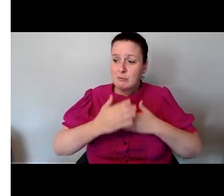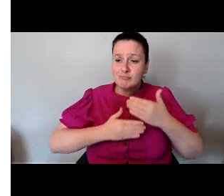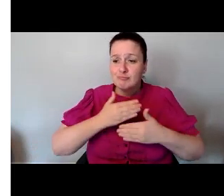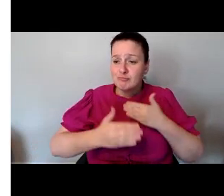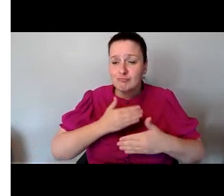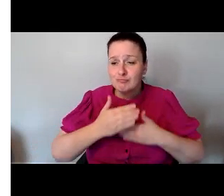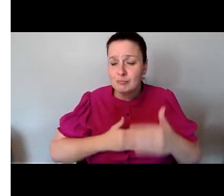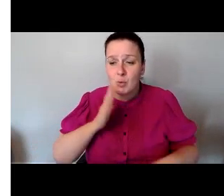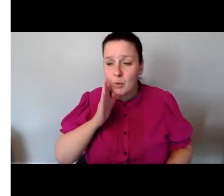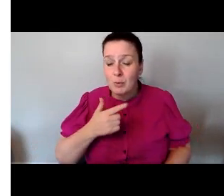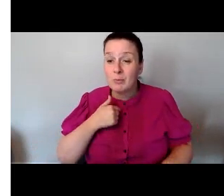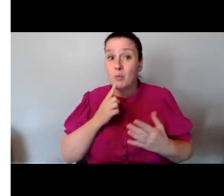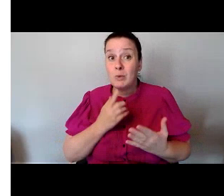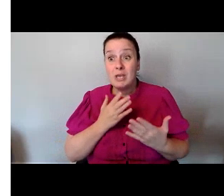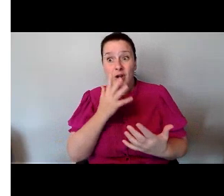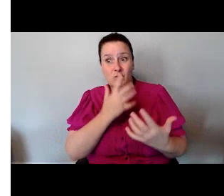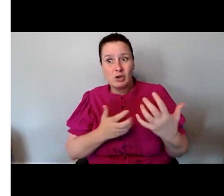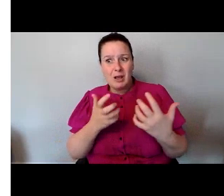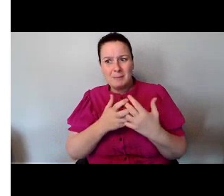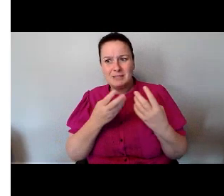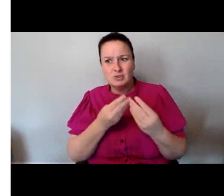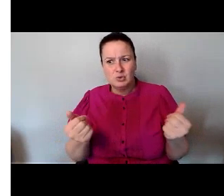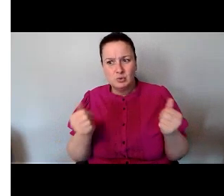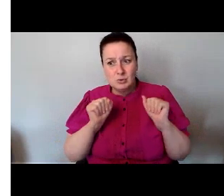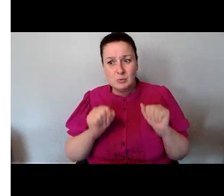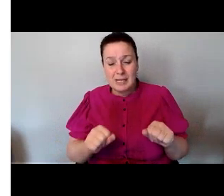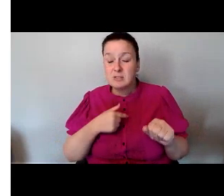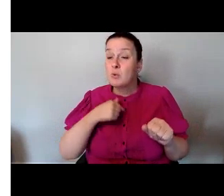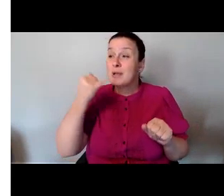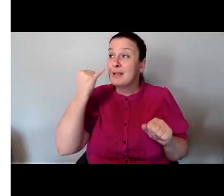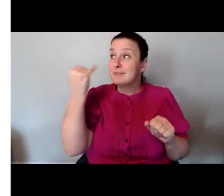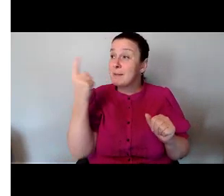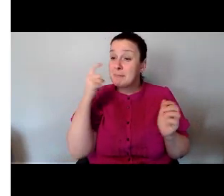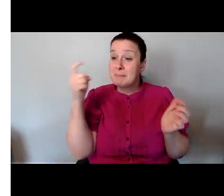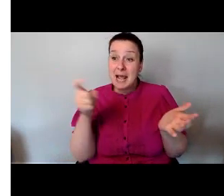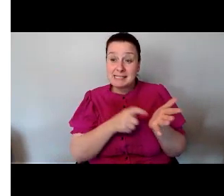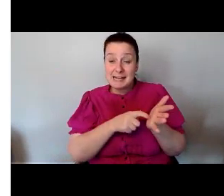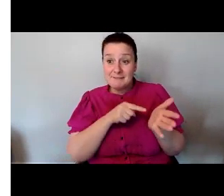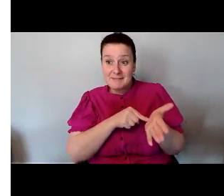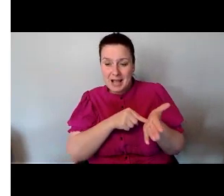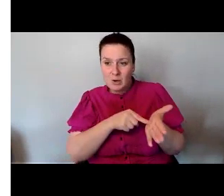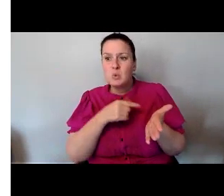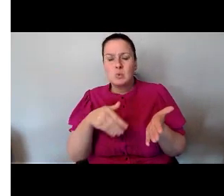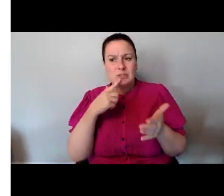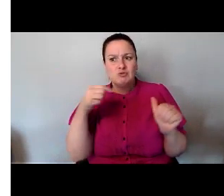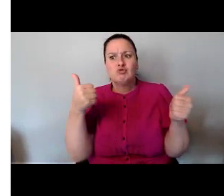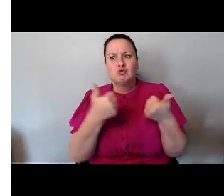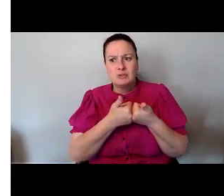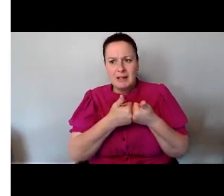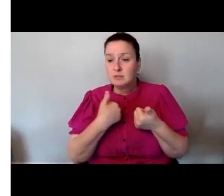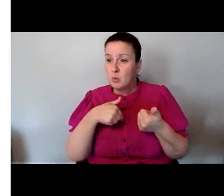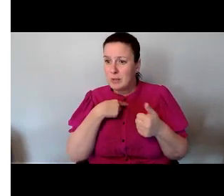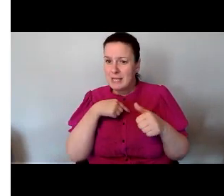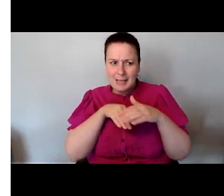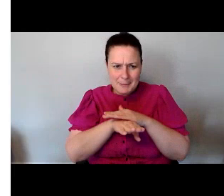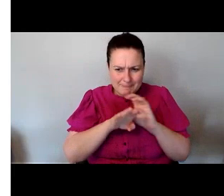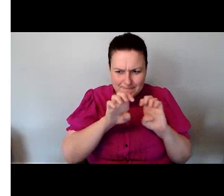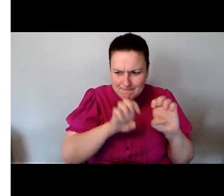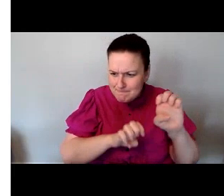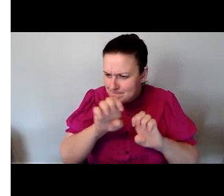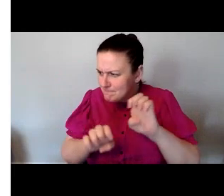offer accommodation solutions. So if something's been identified that is a challenge, we can come in there and do an